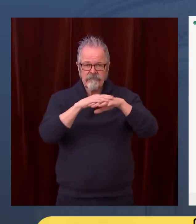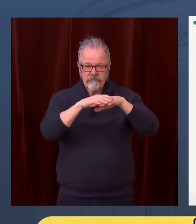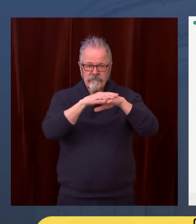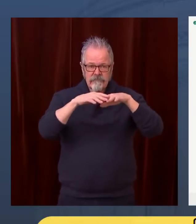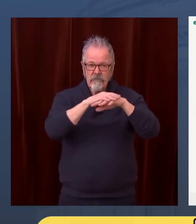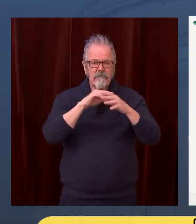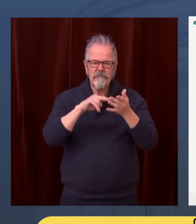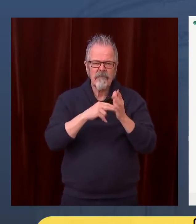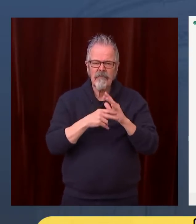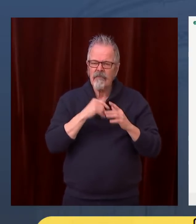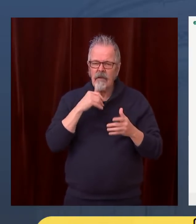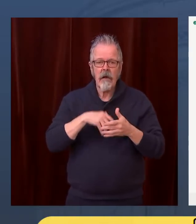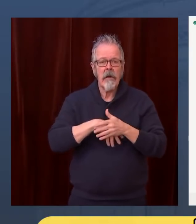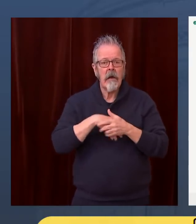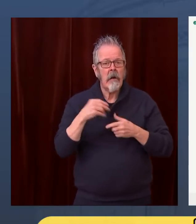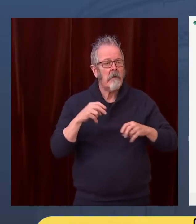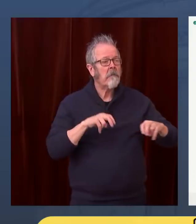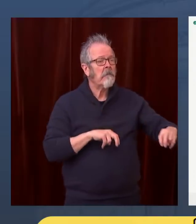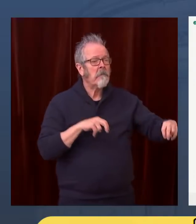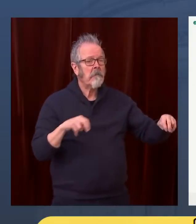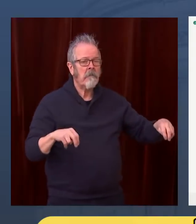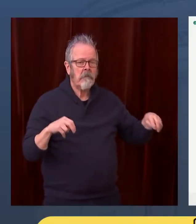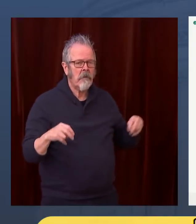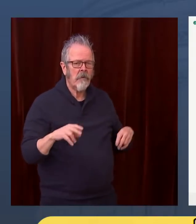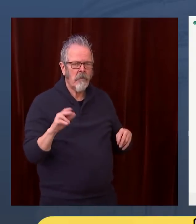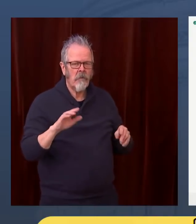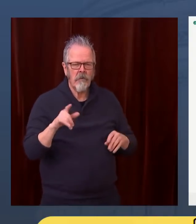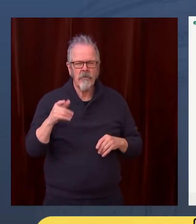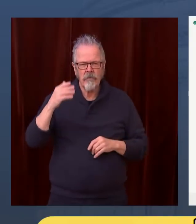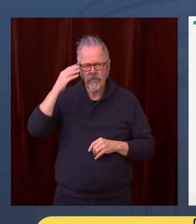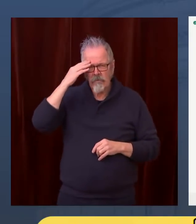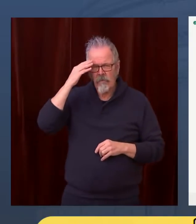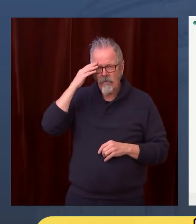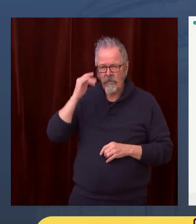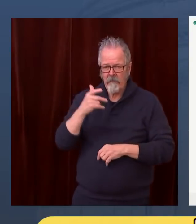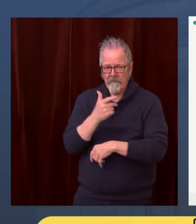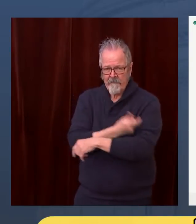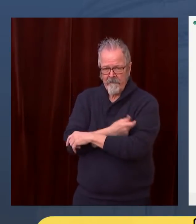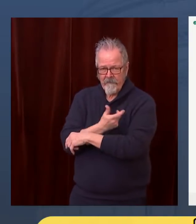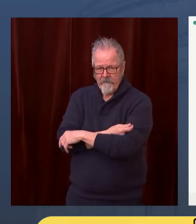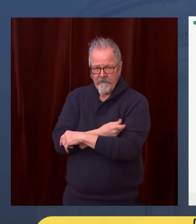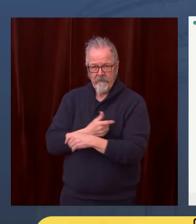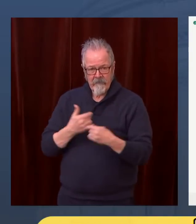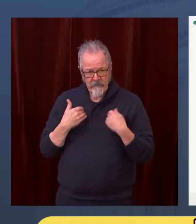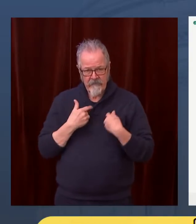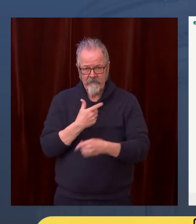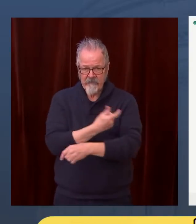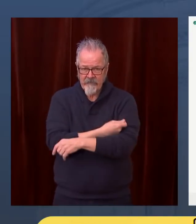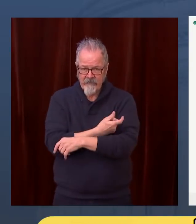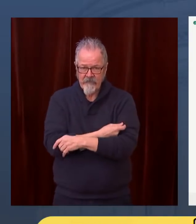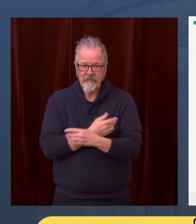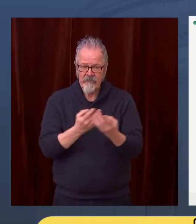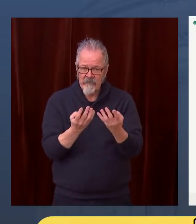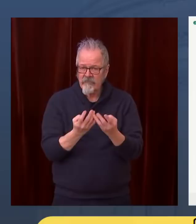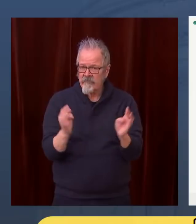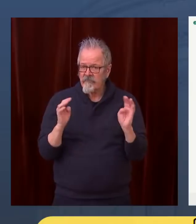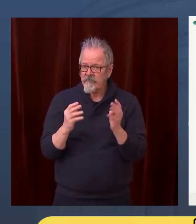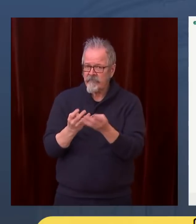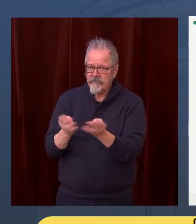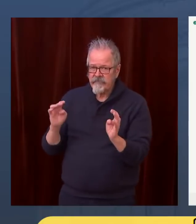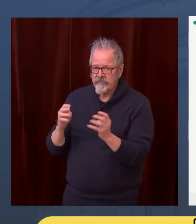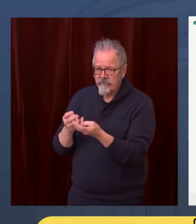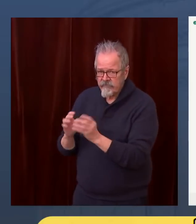setting. I'm not talking about, where people are vaccinated or there's some vaccine verification happening or you yourself